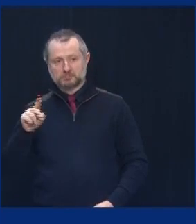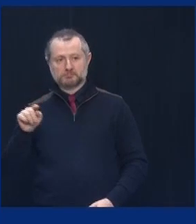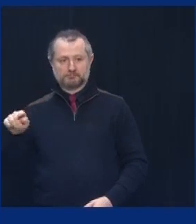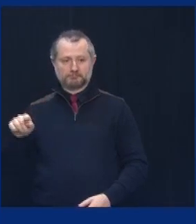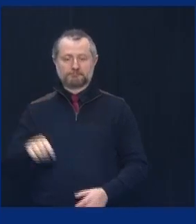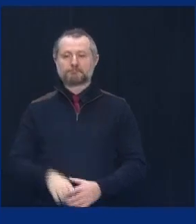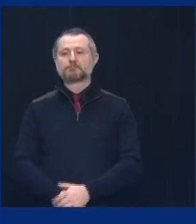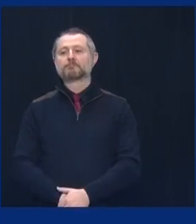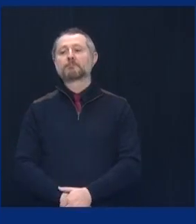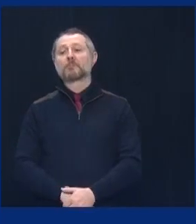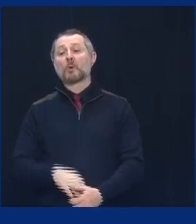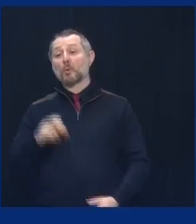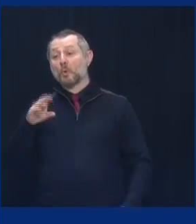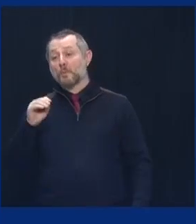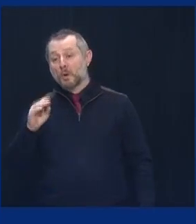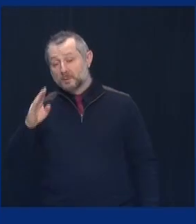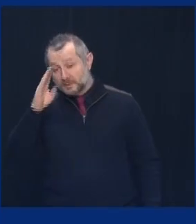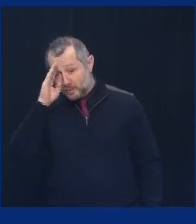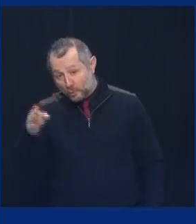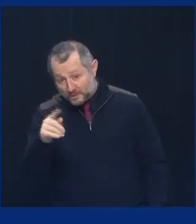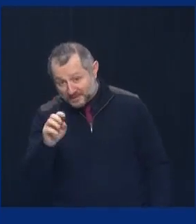Hello, Terry.